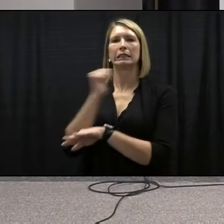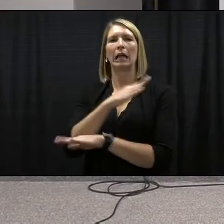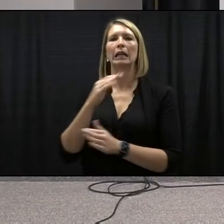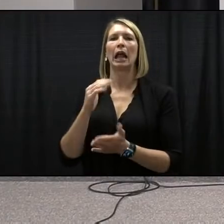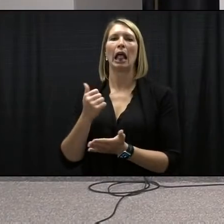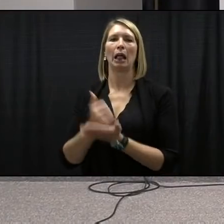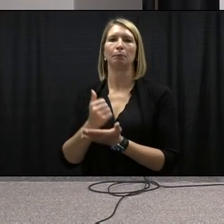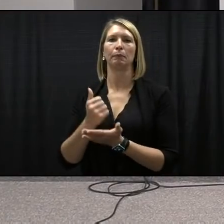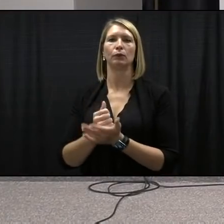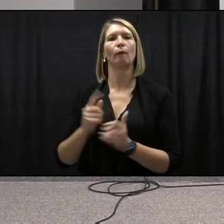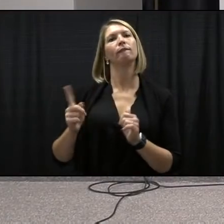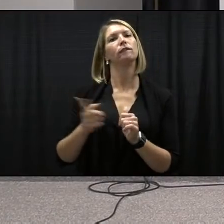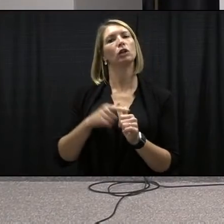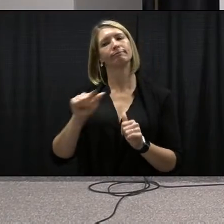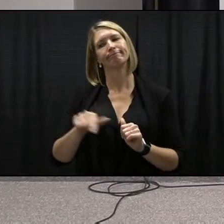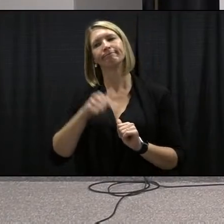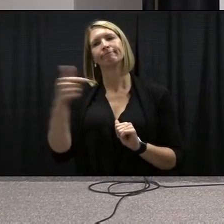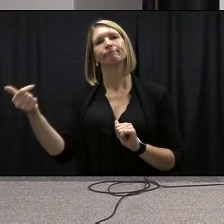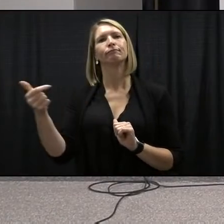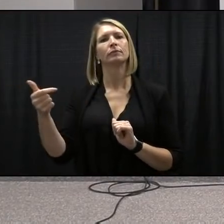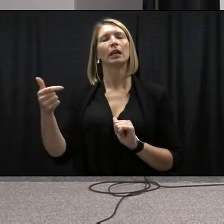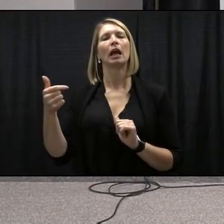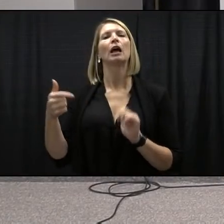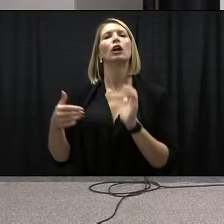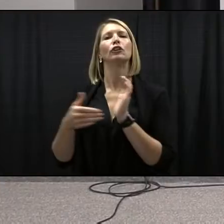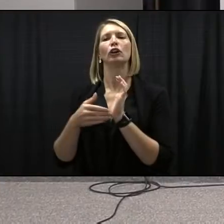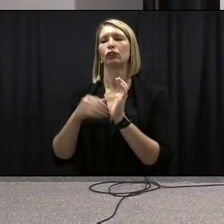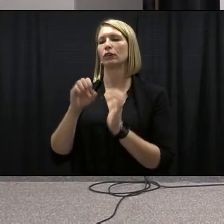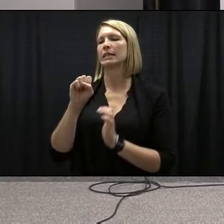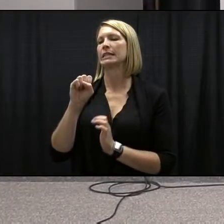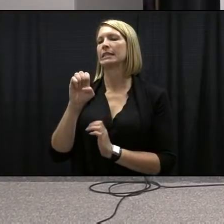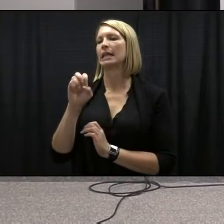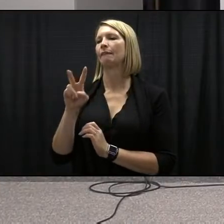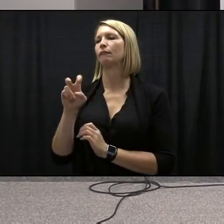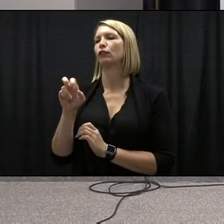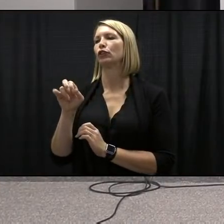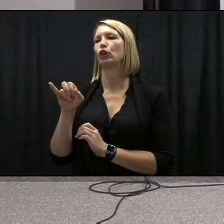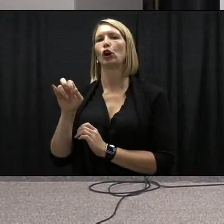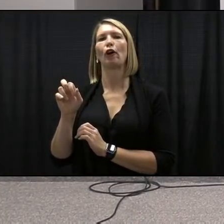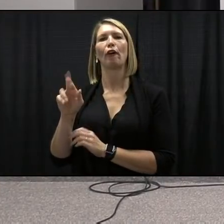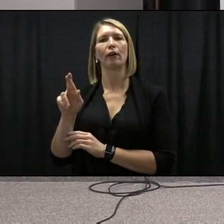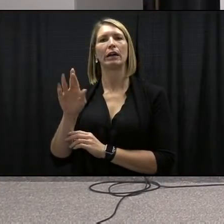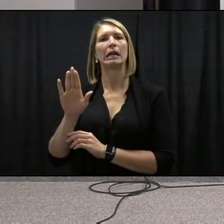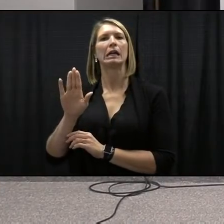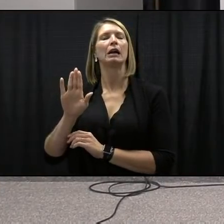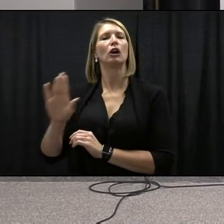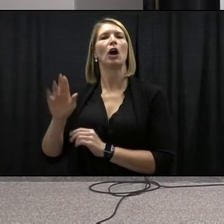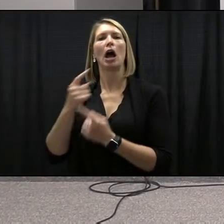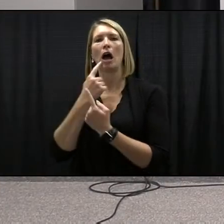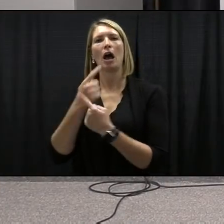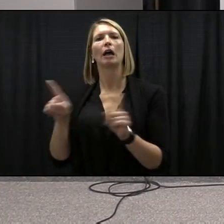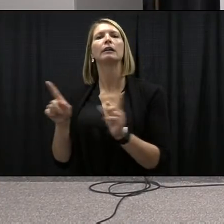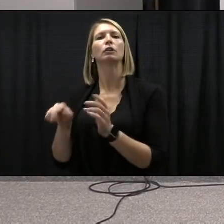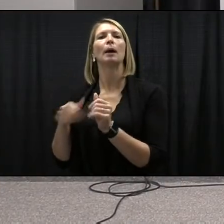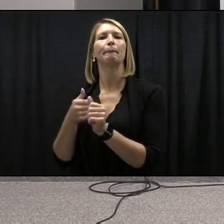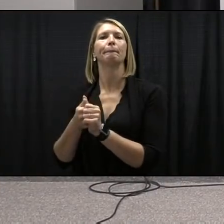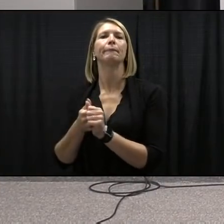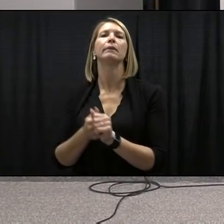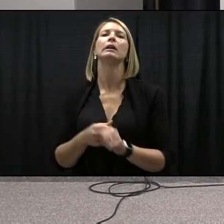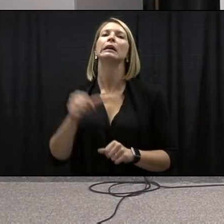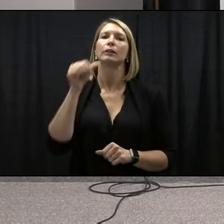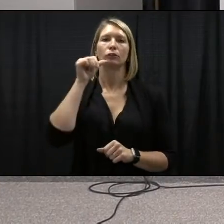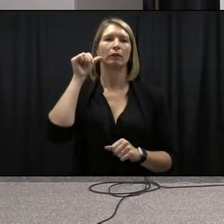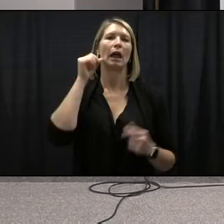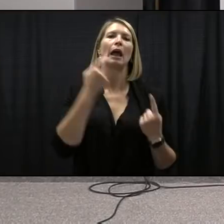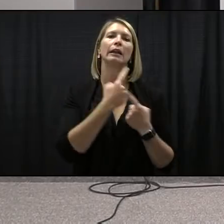update. Good afternoon, and thank you for joining us here today. As announced yesterday, sadly, we had another death due